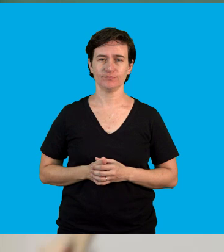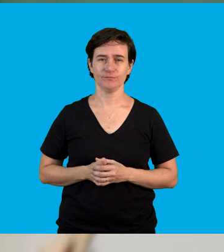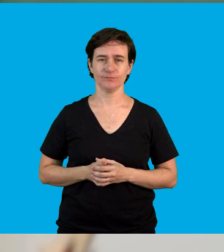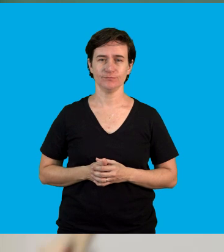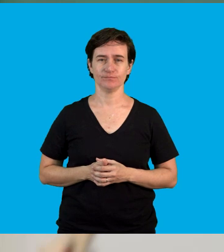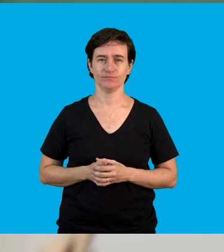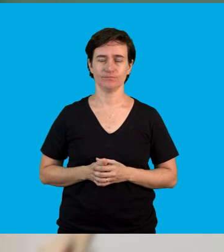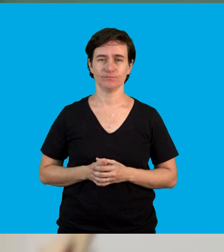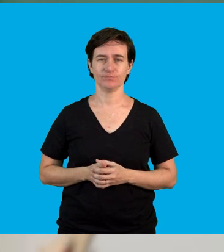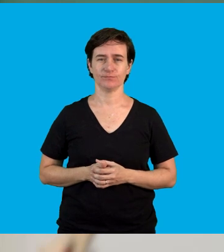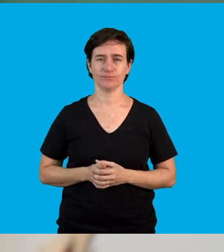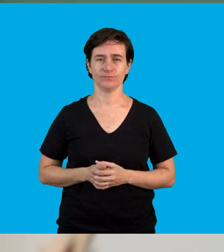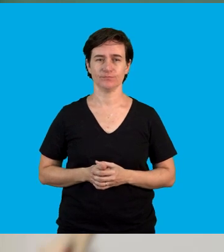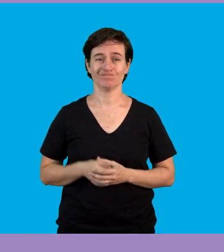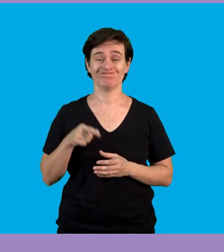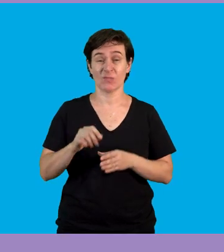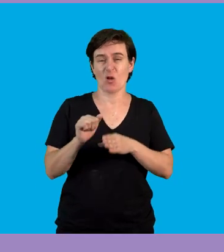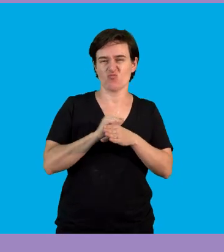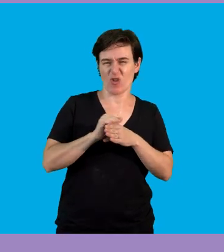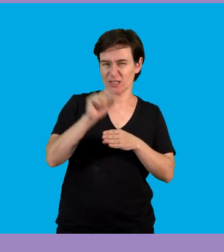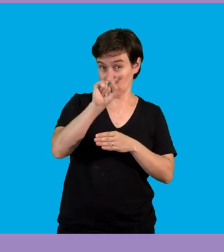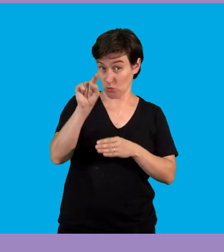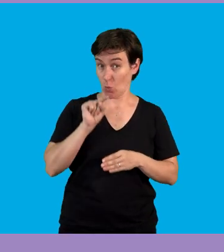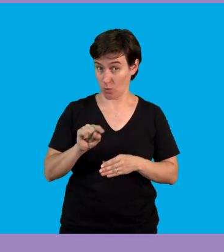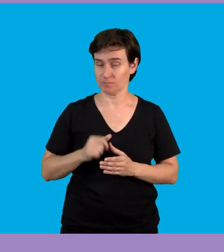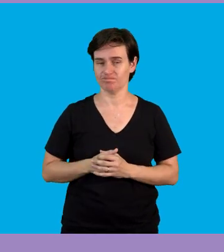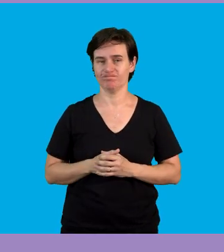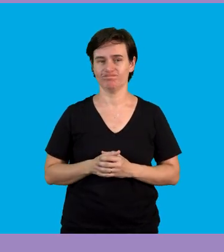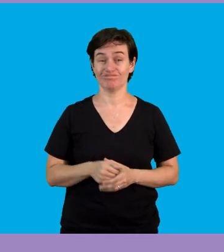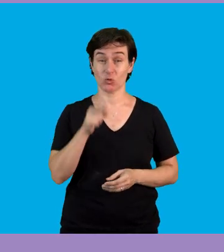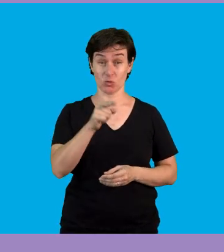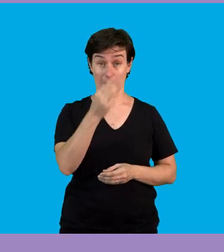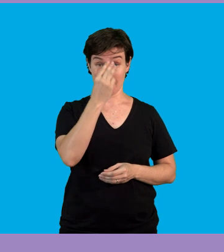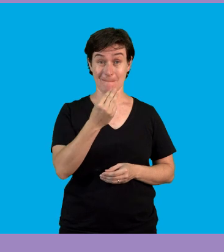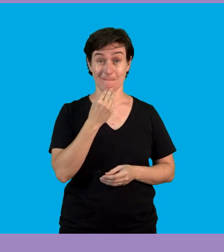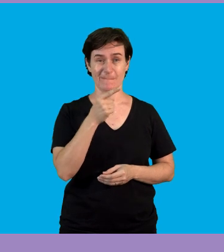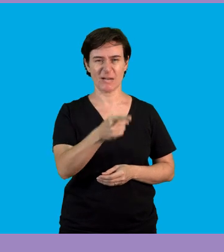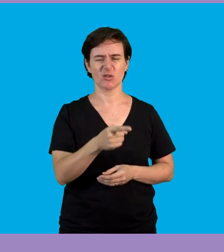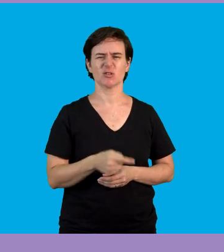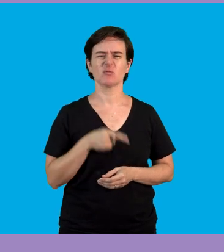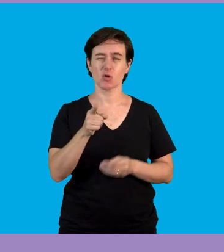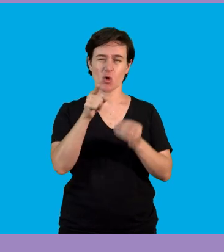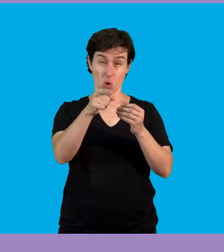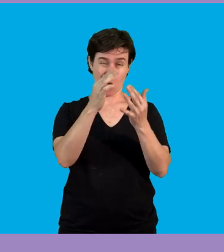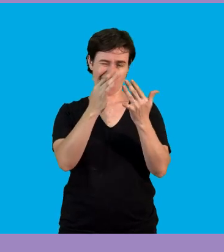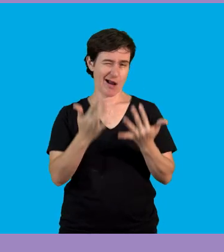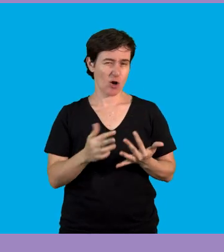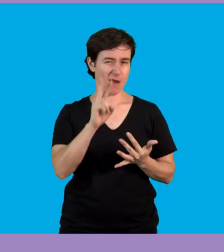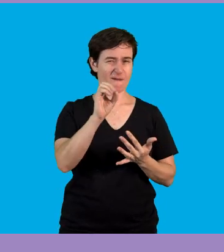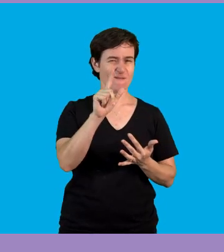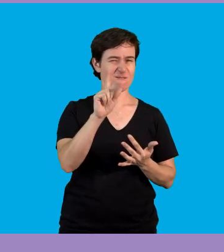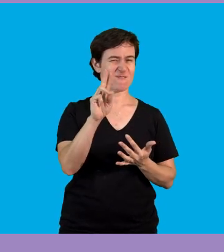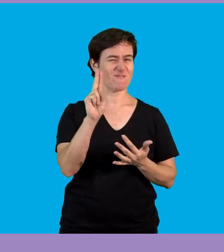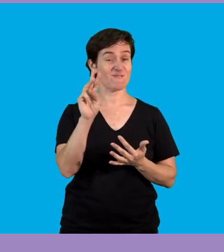So we are going to start off with some practice questions. The first one there says, calculate the volume of this cube